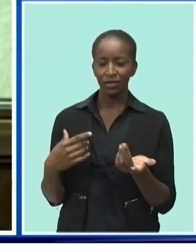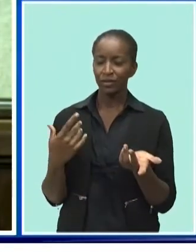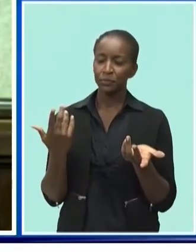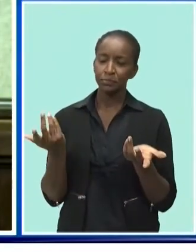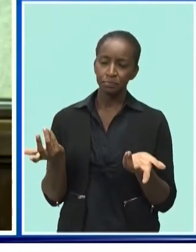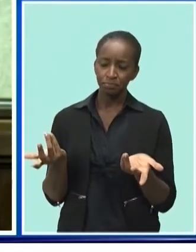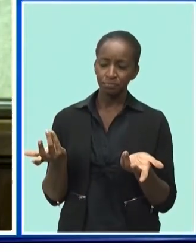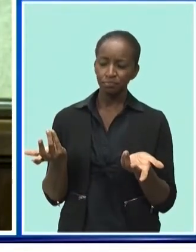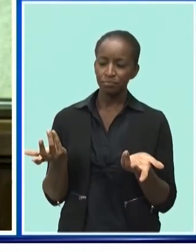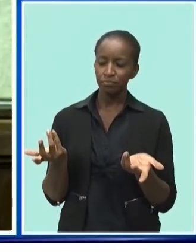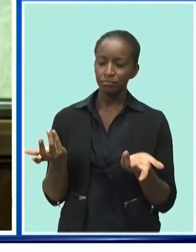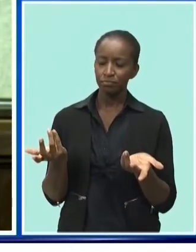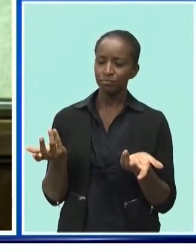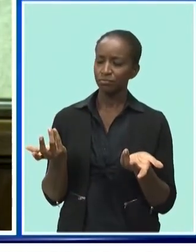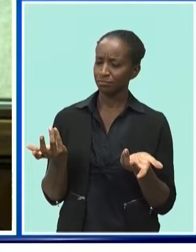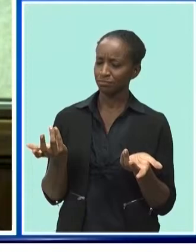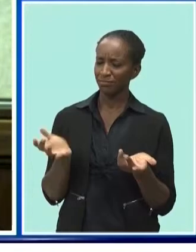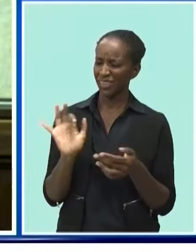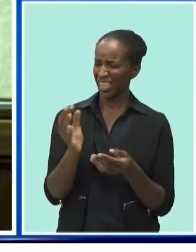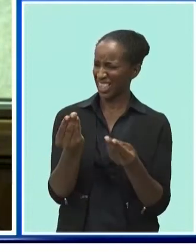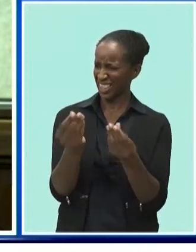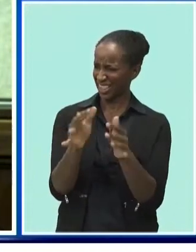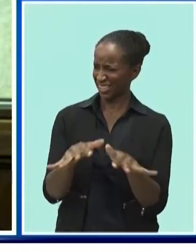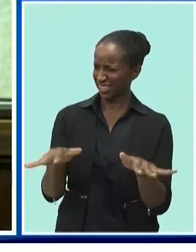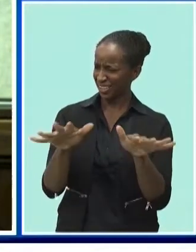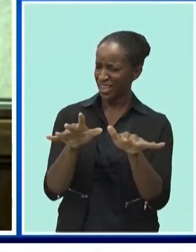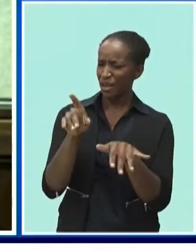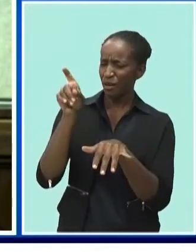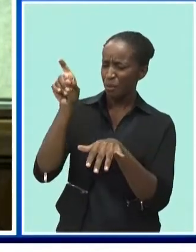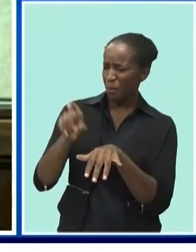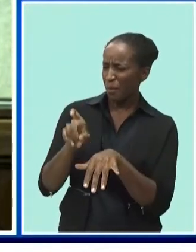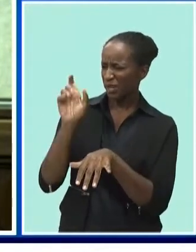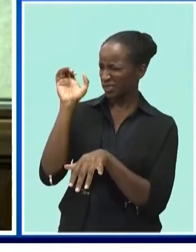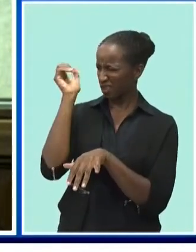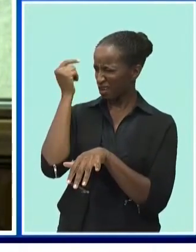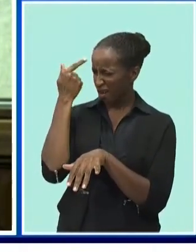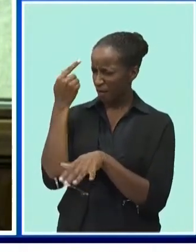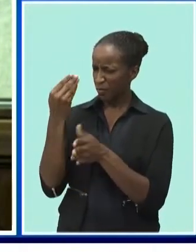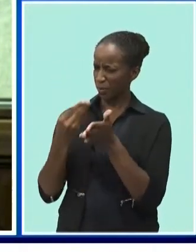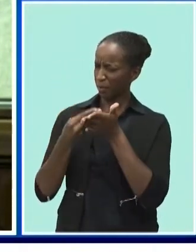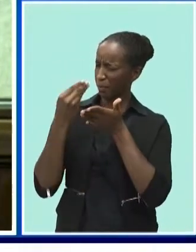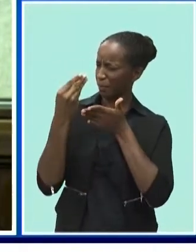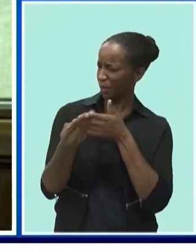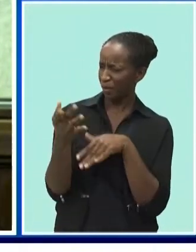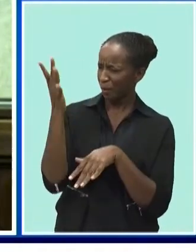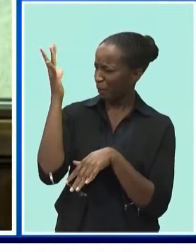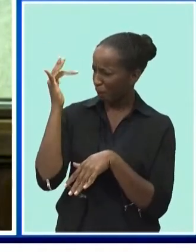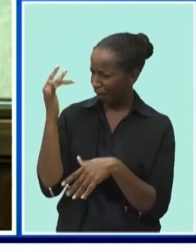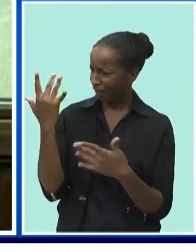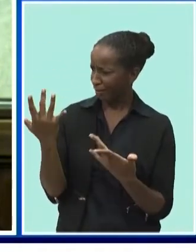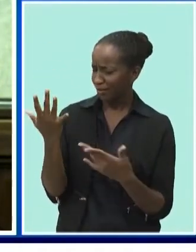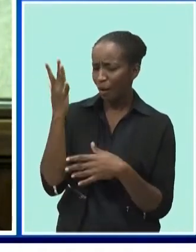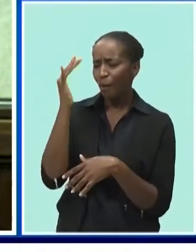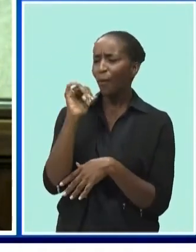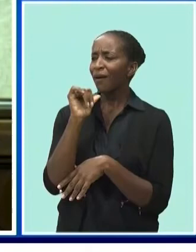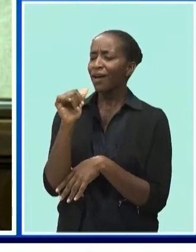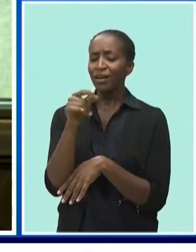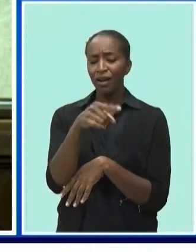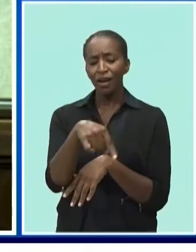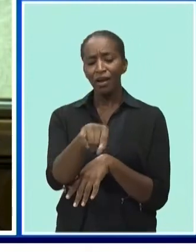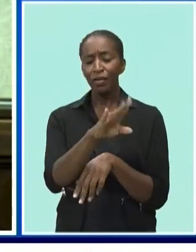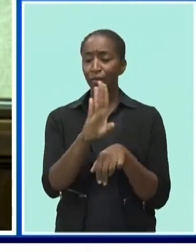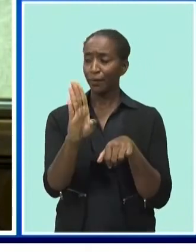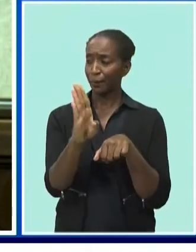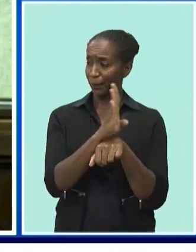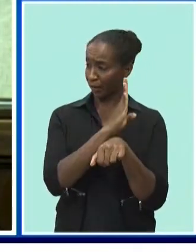it that the state has to intervene and acquire this property? Why is it that developers, who by